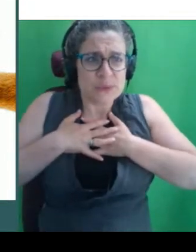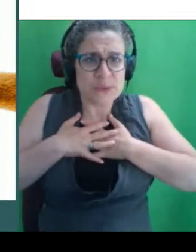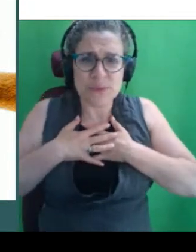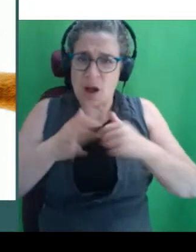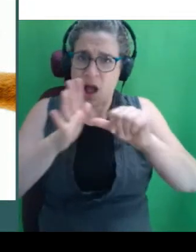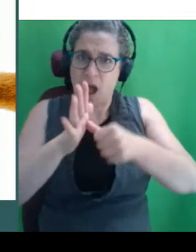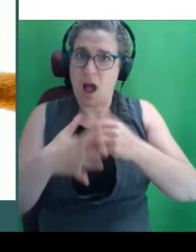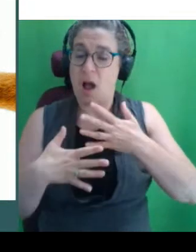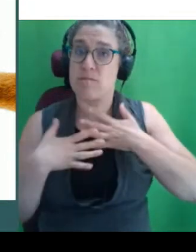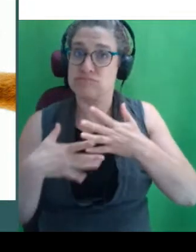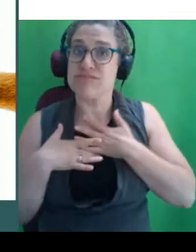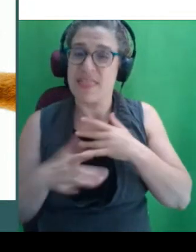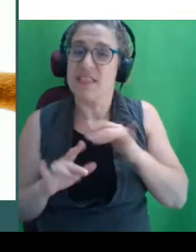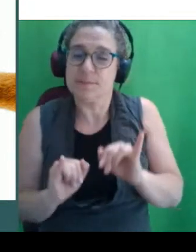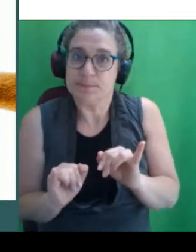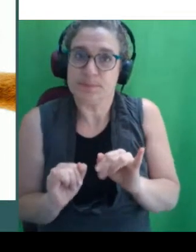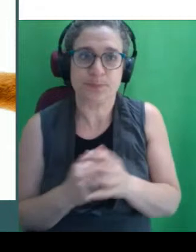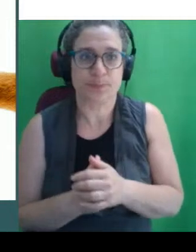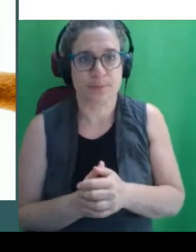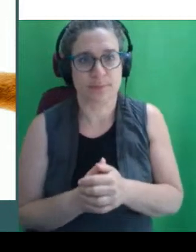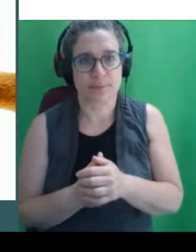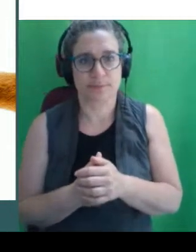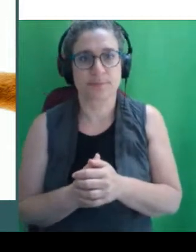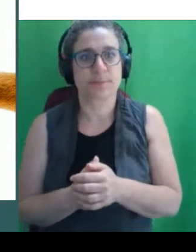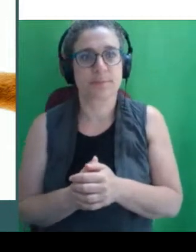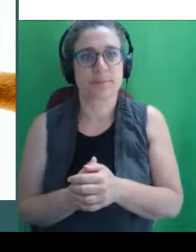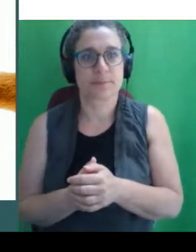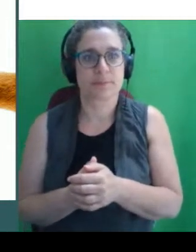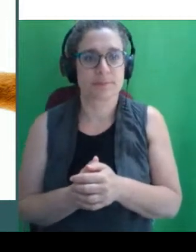them. Next slide, please.